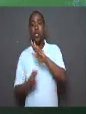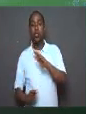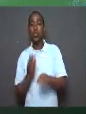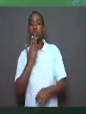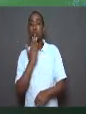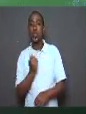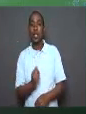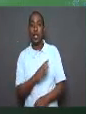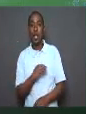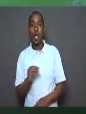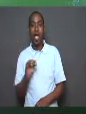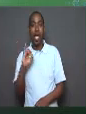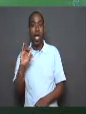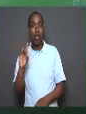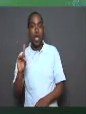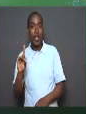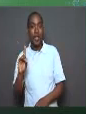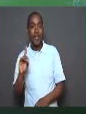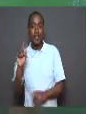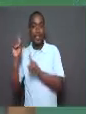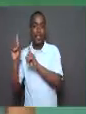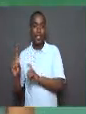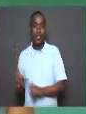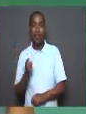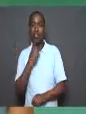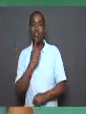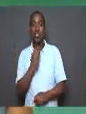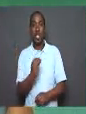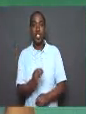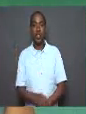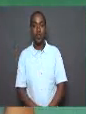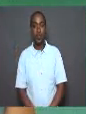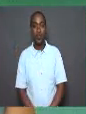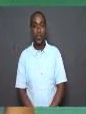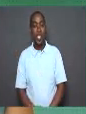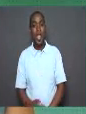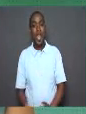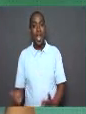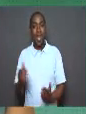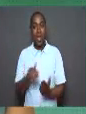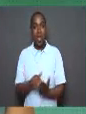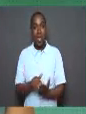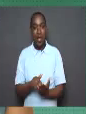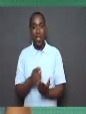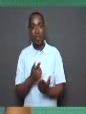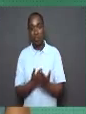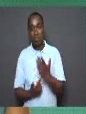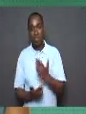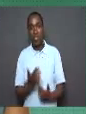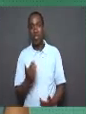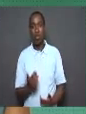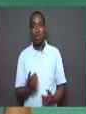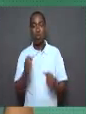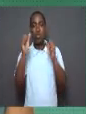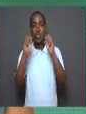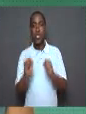and the iodine test for starch. We also briefly discussed the